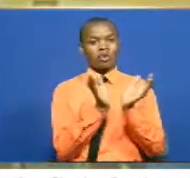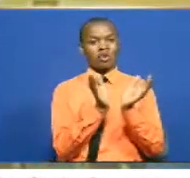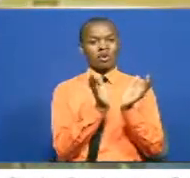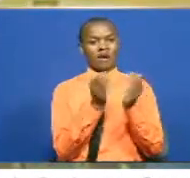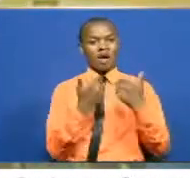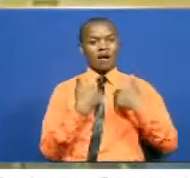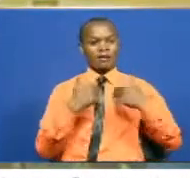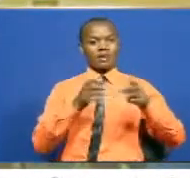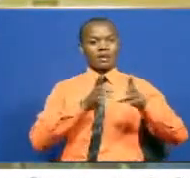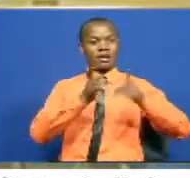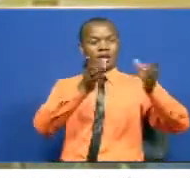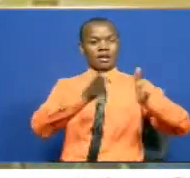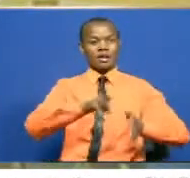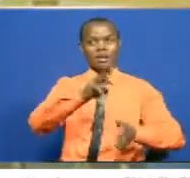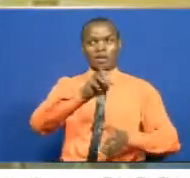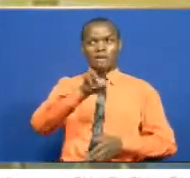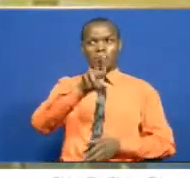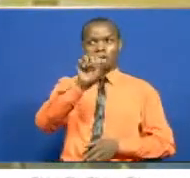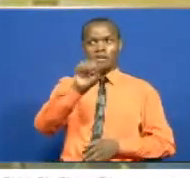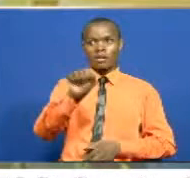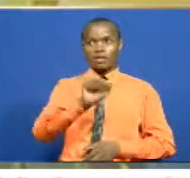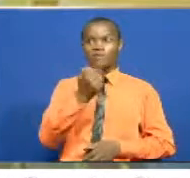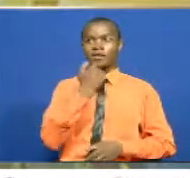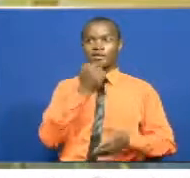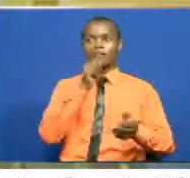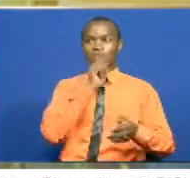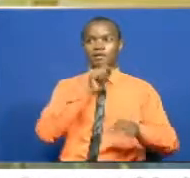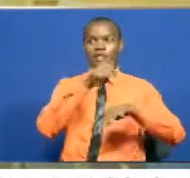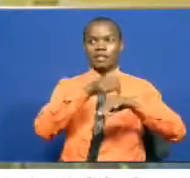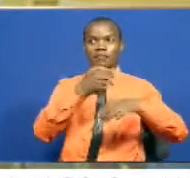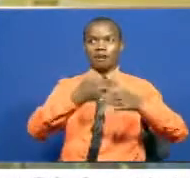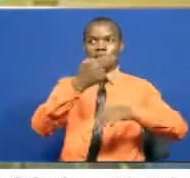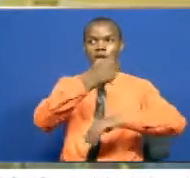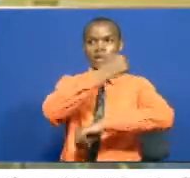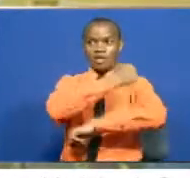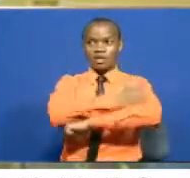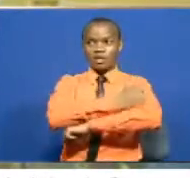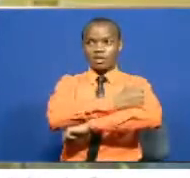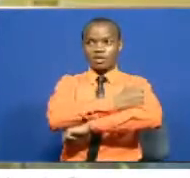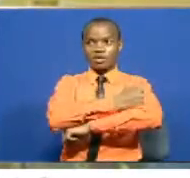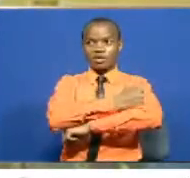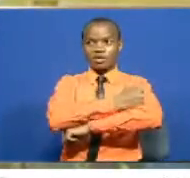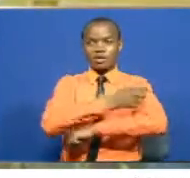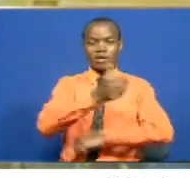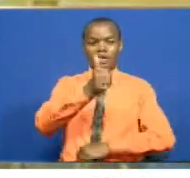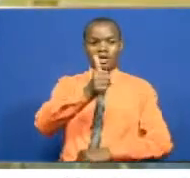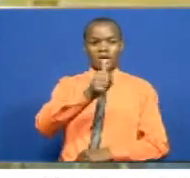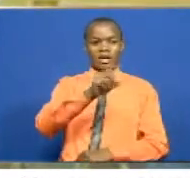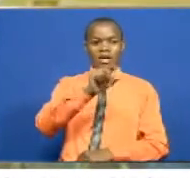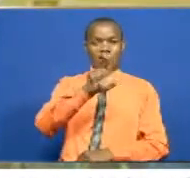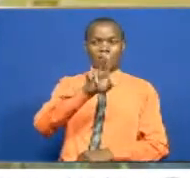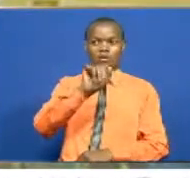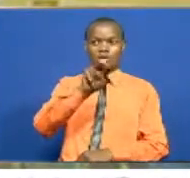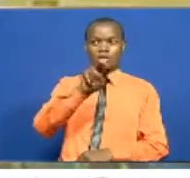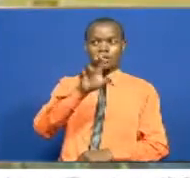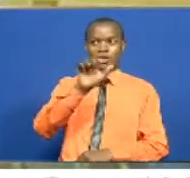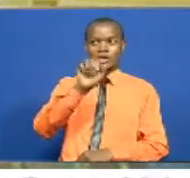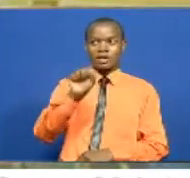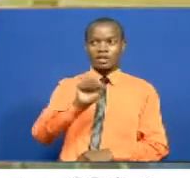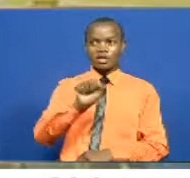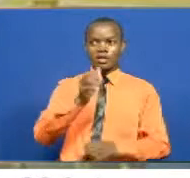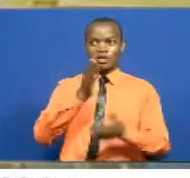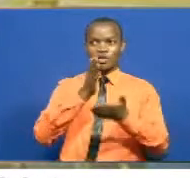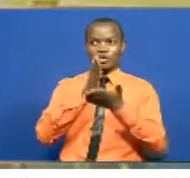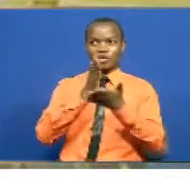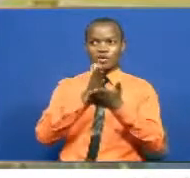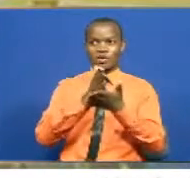of our directors, Morris. He says when he was in high school at Aquinas, you actually, you were coaching that side, and he was part of the